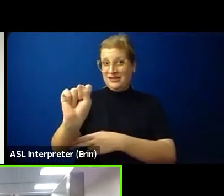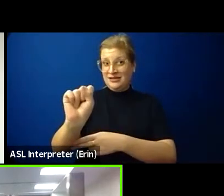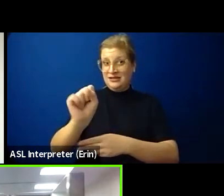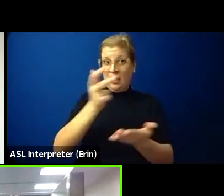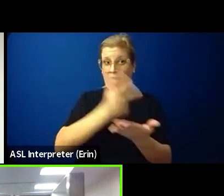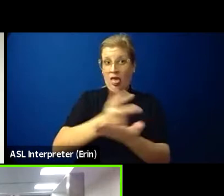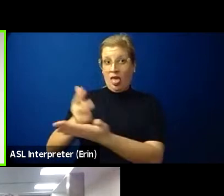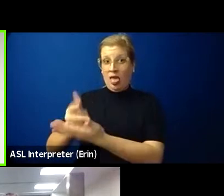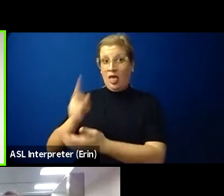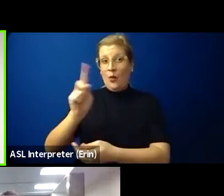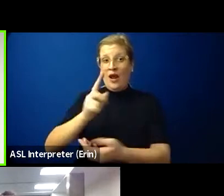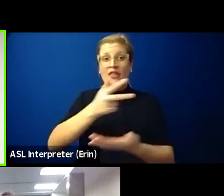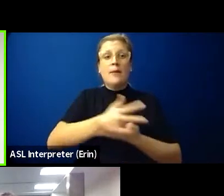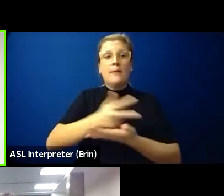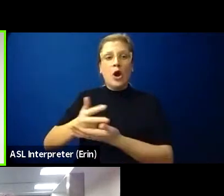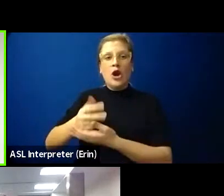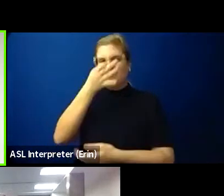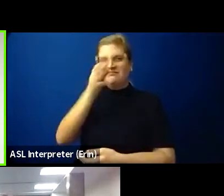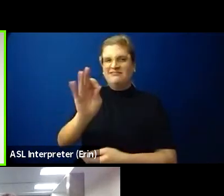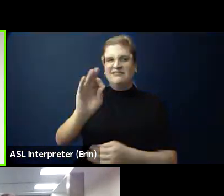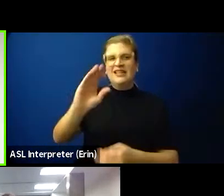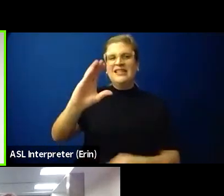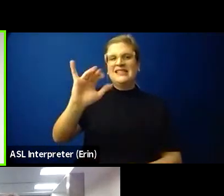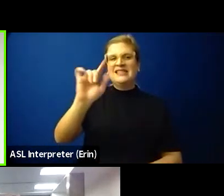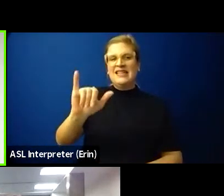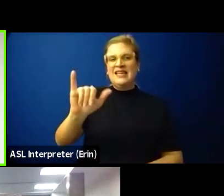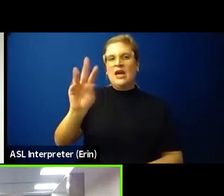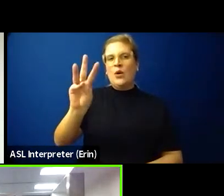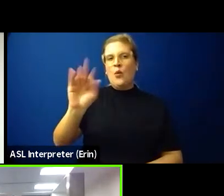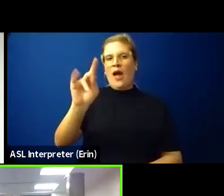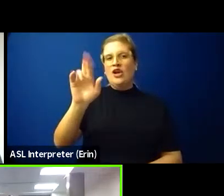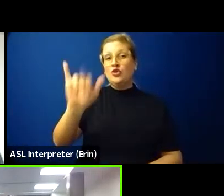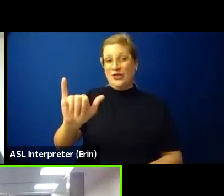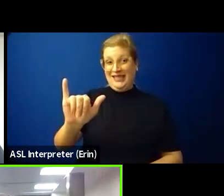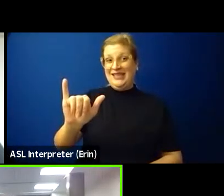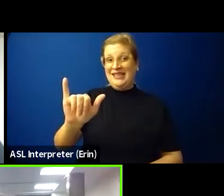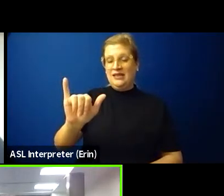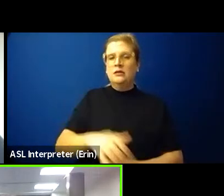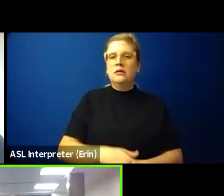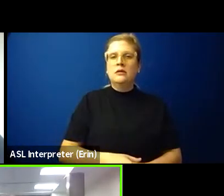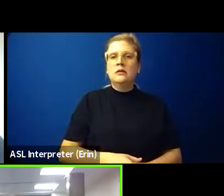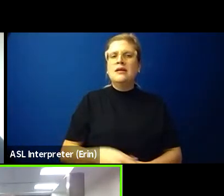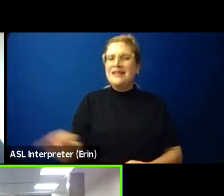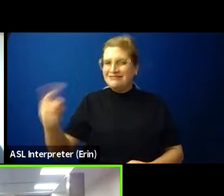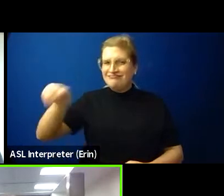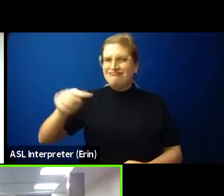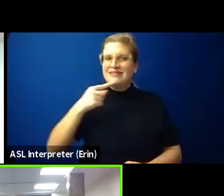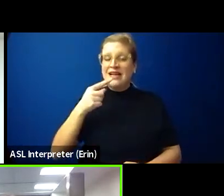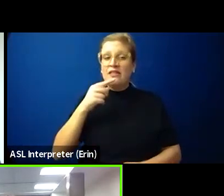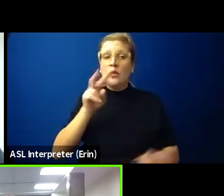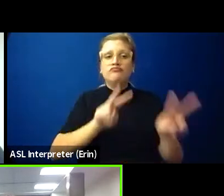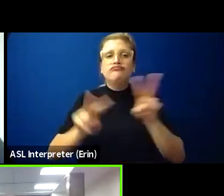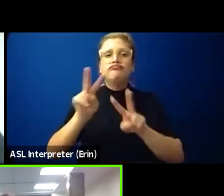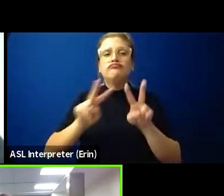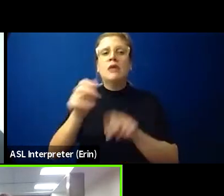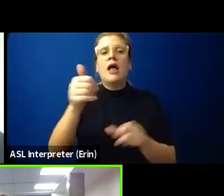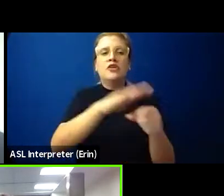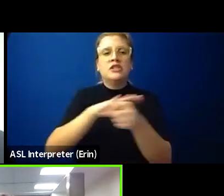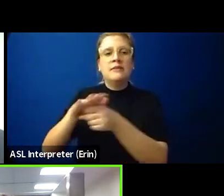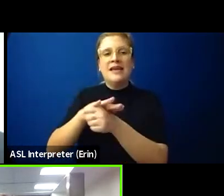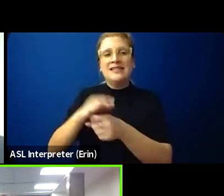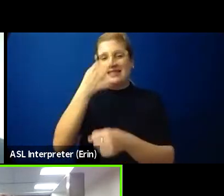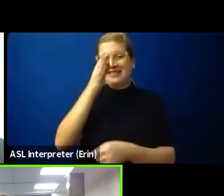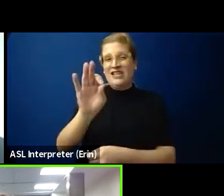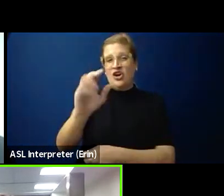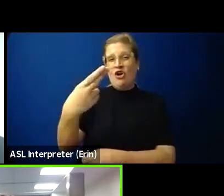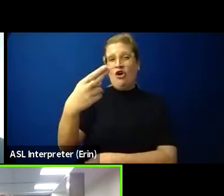City Winery. Yes. I think they had also said that they were looking at other spaces around Carver Langston. And they just implemented